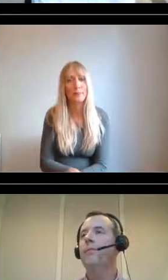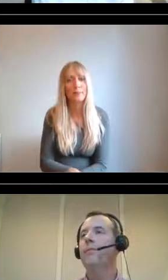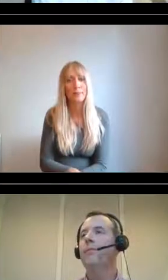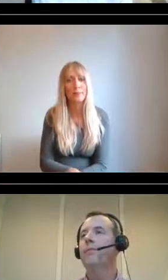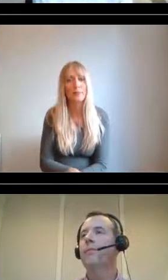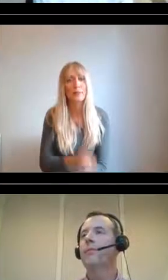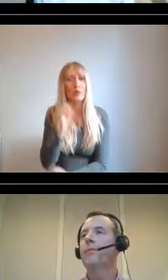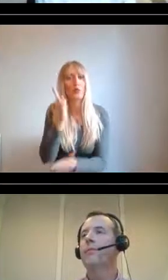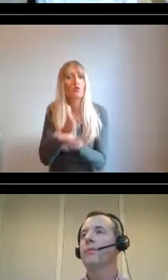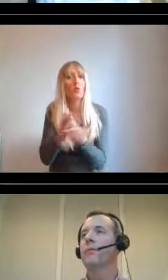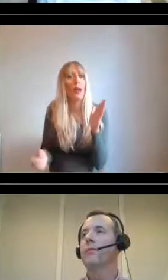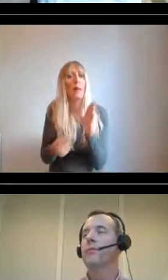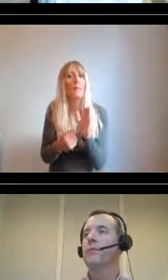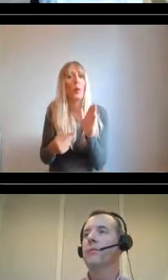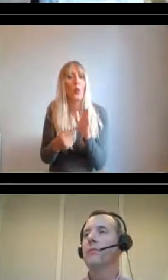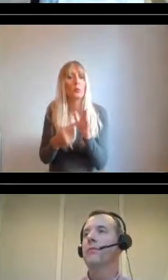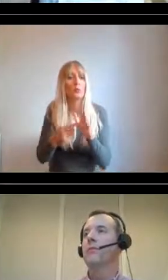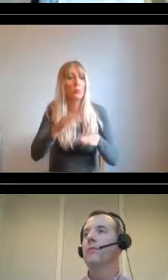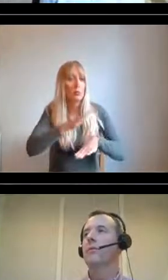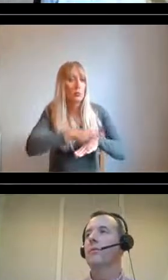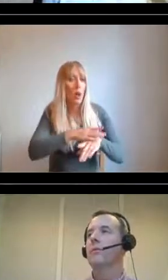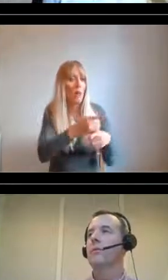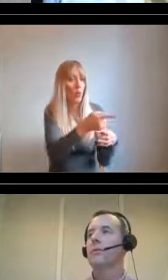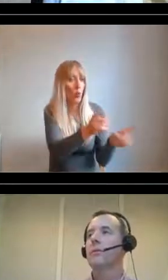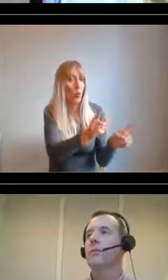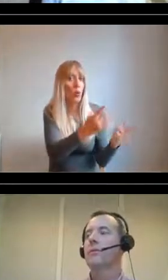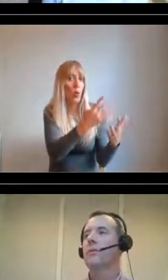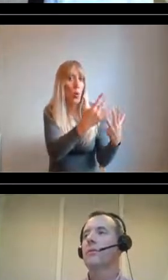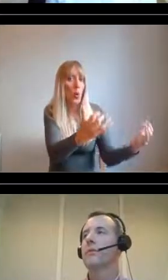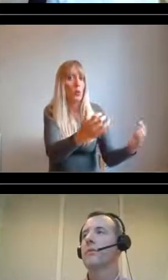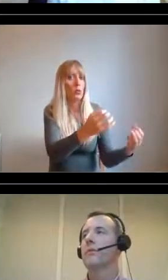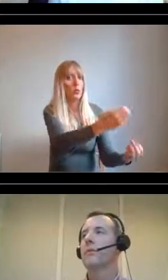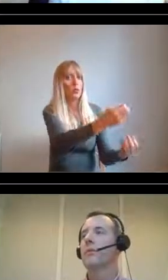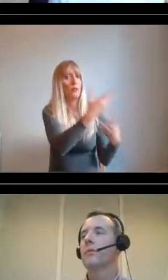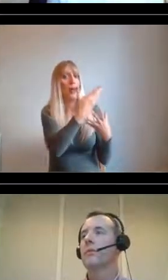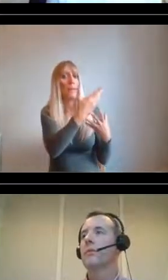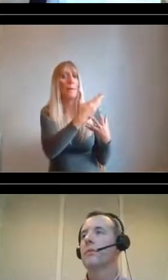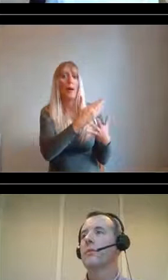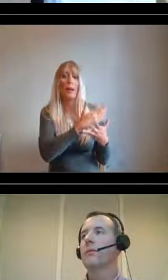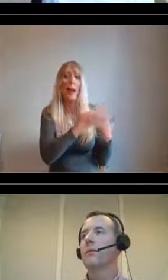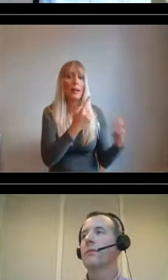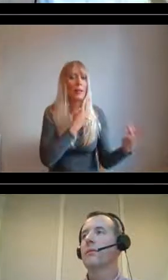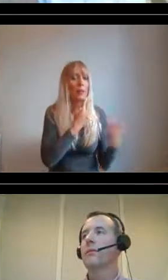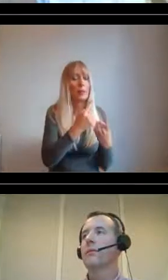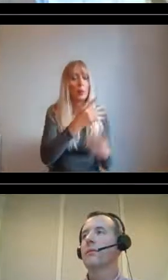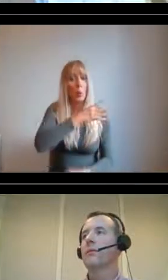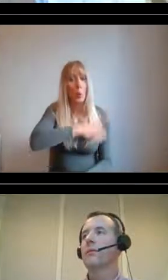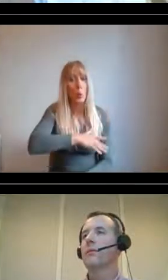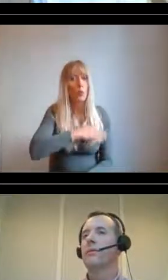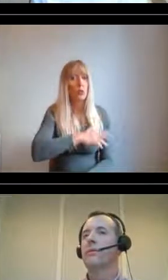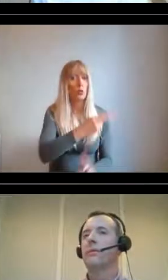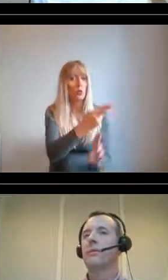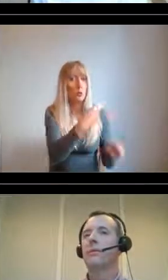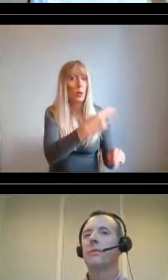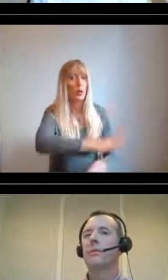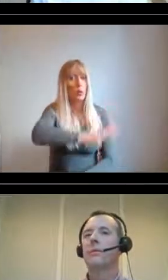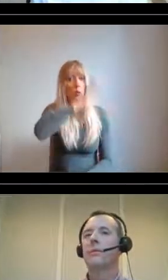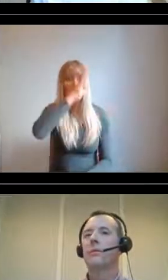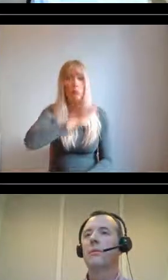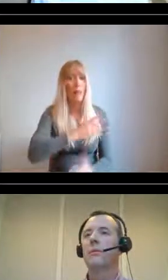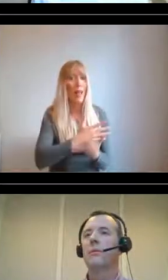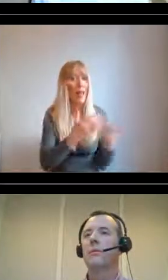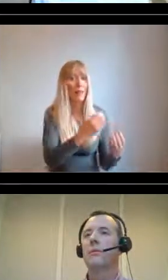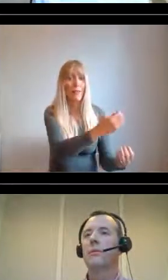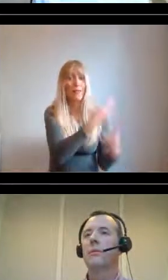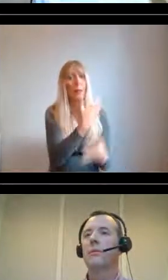important that people do take the time to respond to these consultations. So anybody who's thinking about responding, please do so.